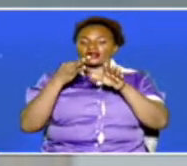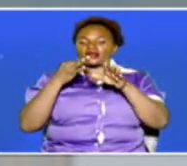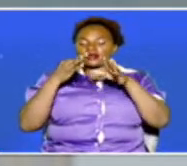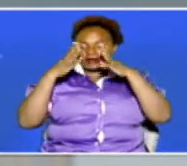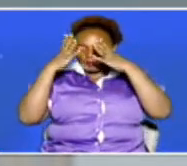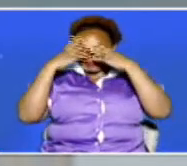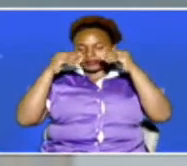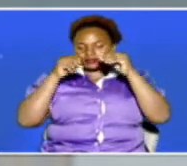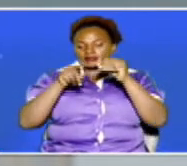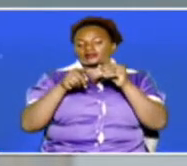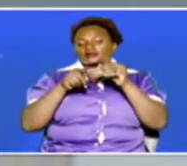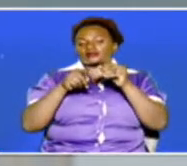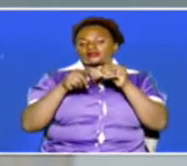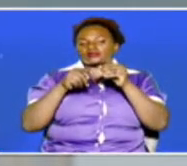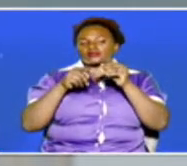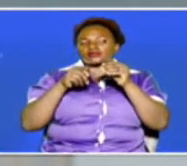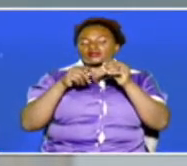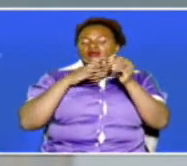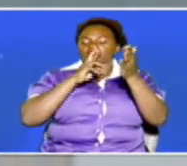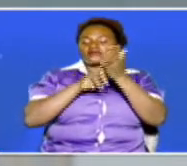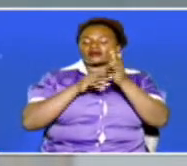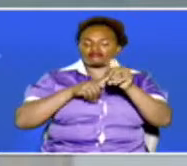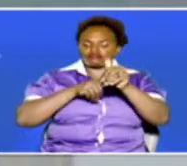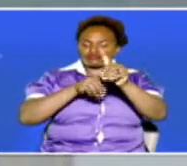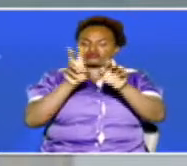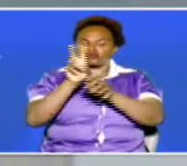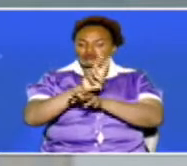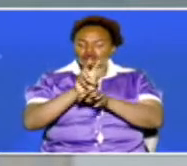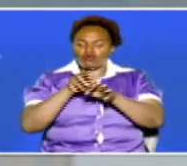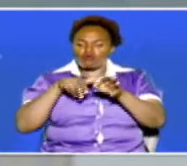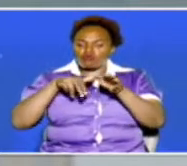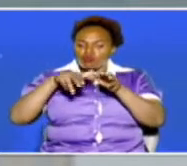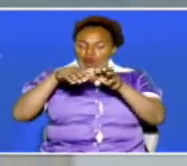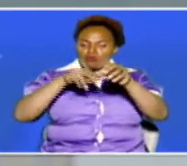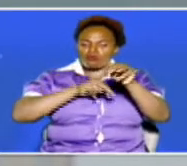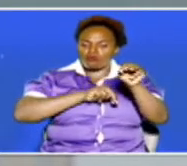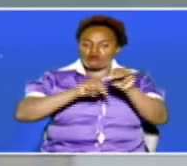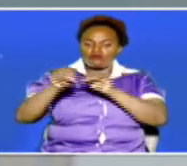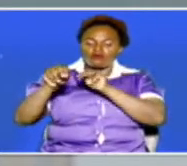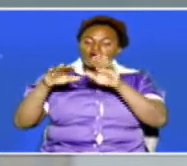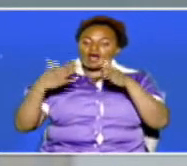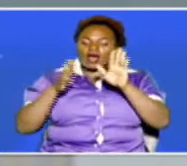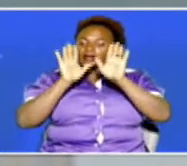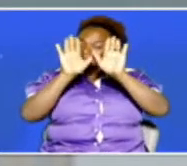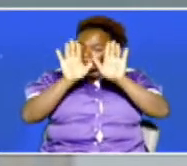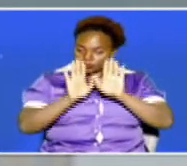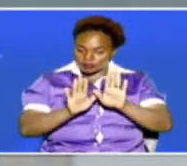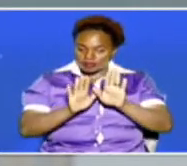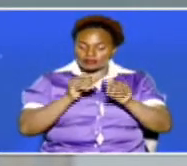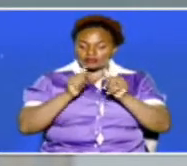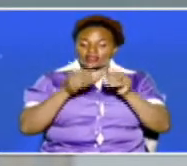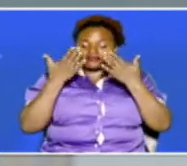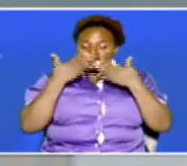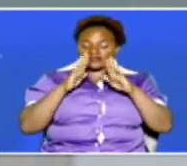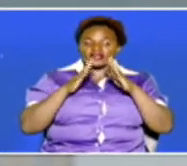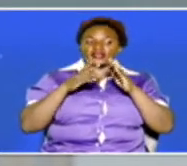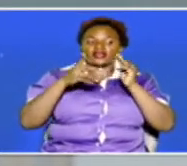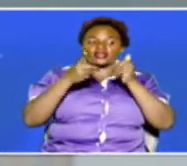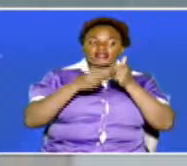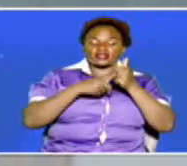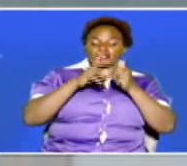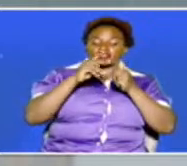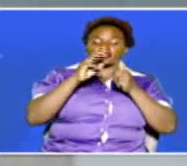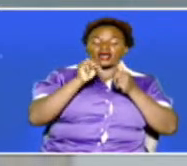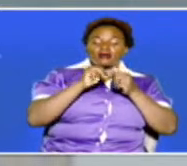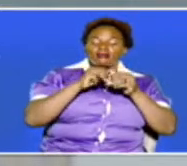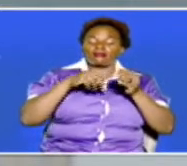general. Our reporter Emmanuel To followed the procession and explains the significance of the procession that completed a